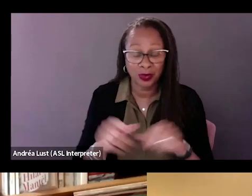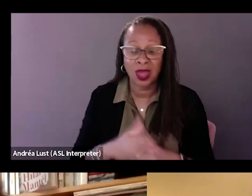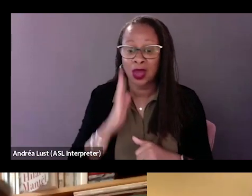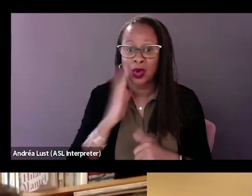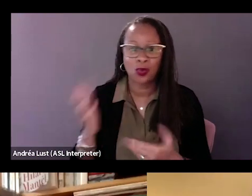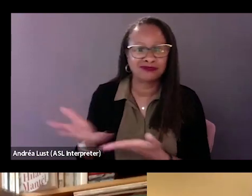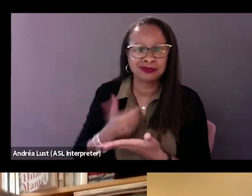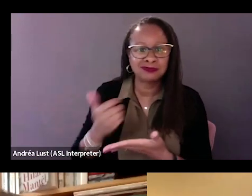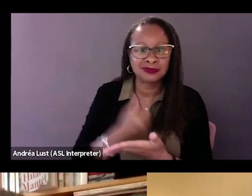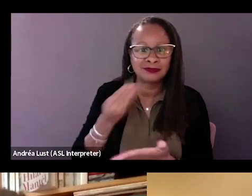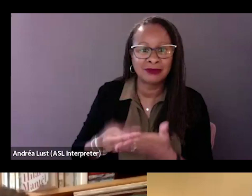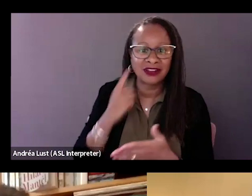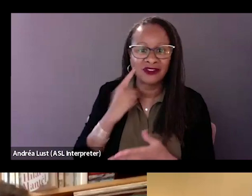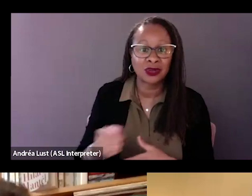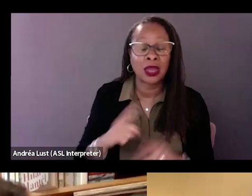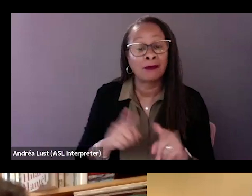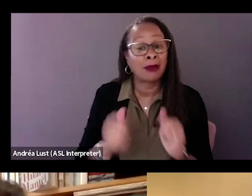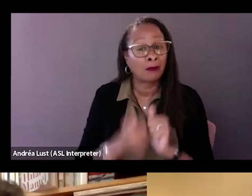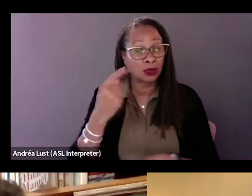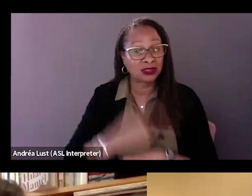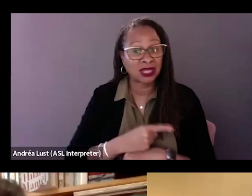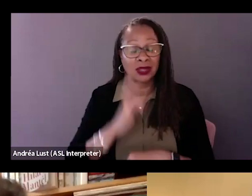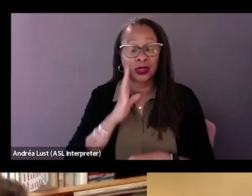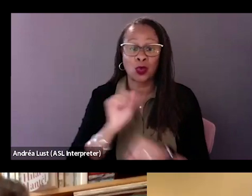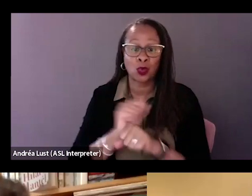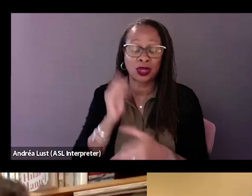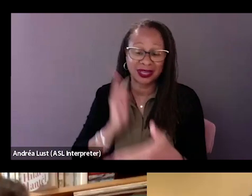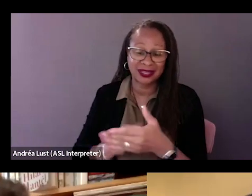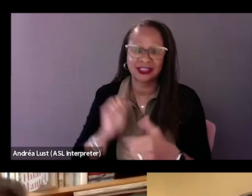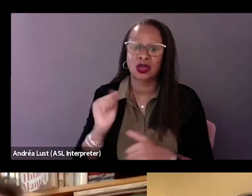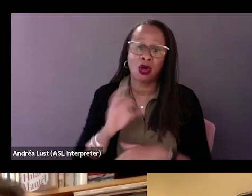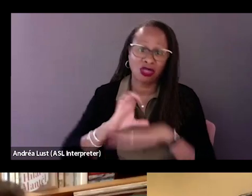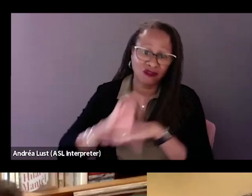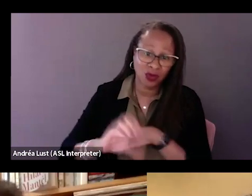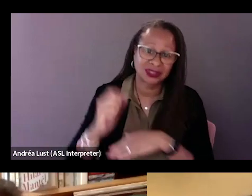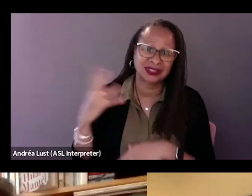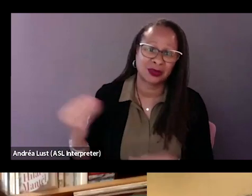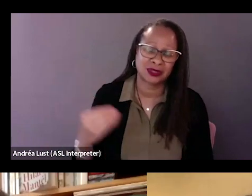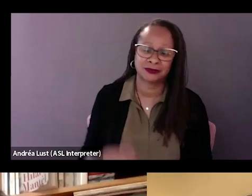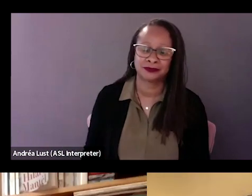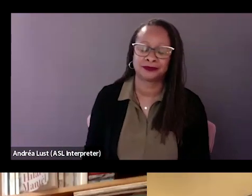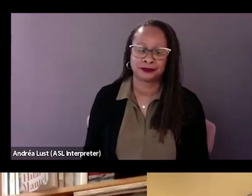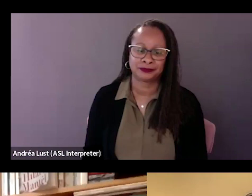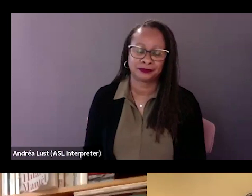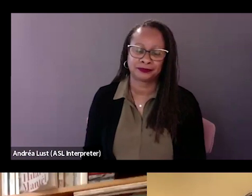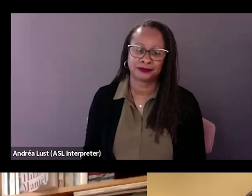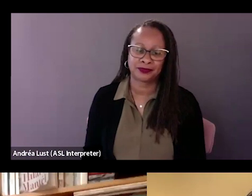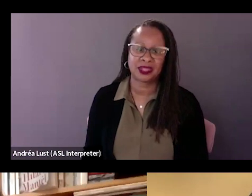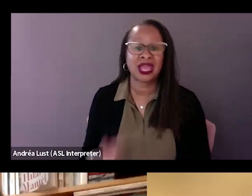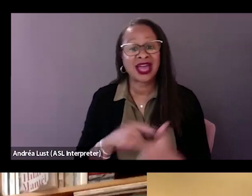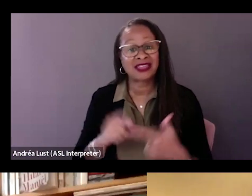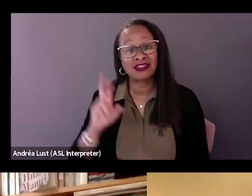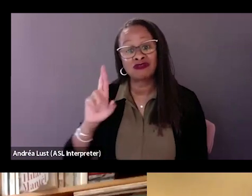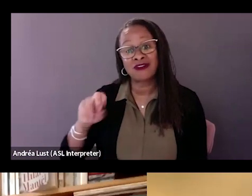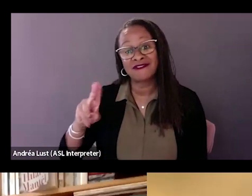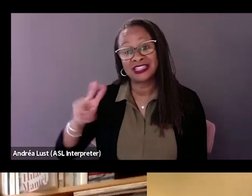money. But on most days, you're working against all forces out there. And then Ravish himself, I mean,